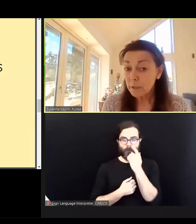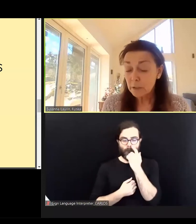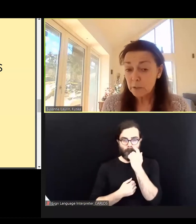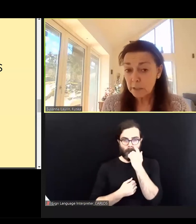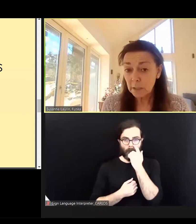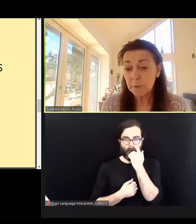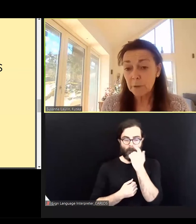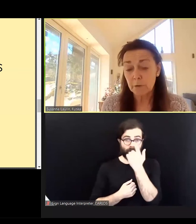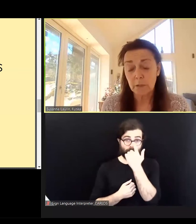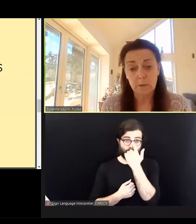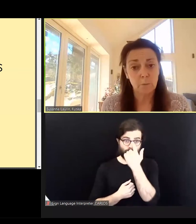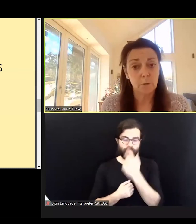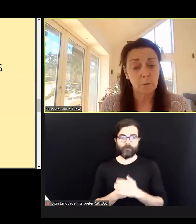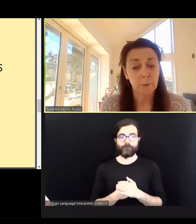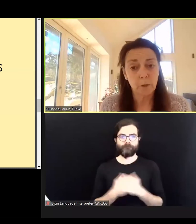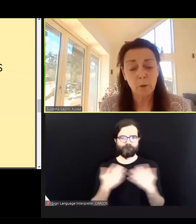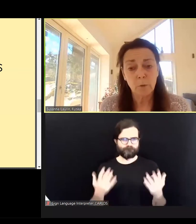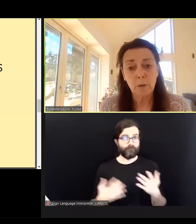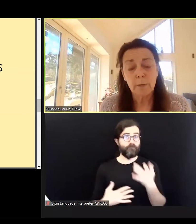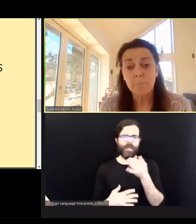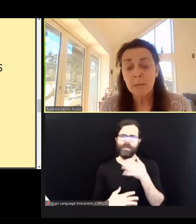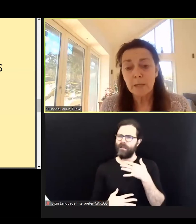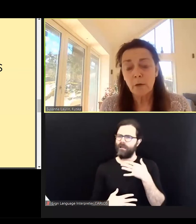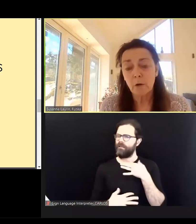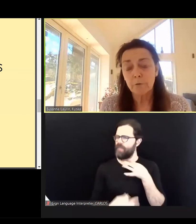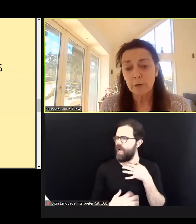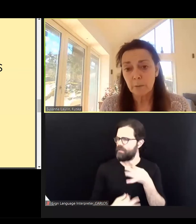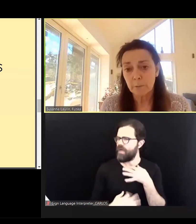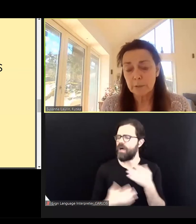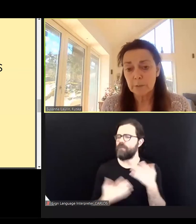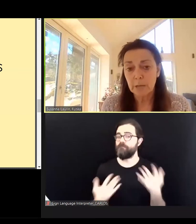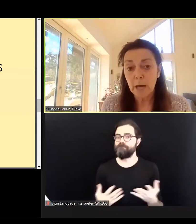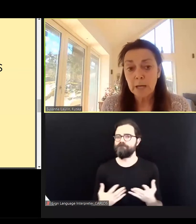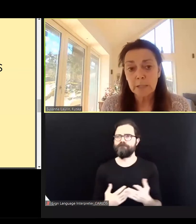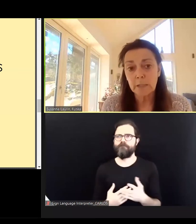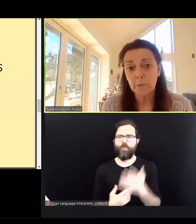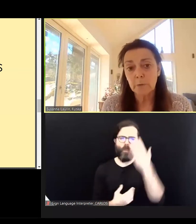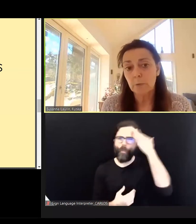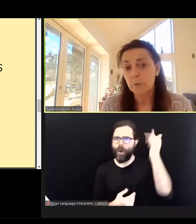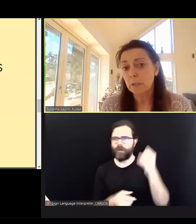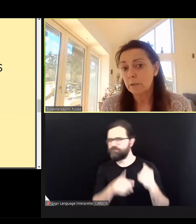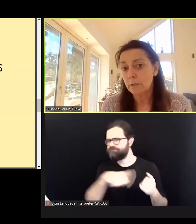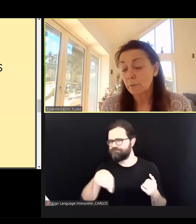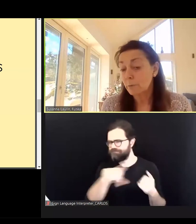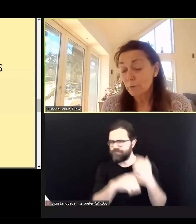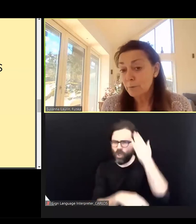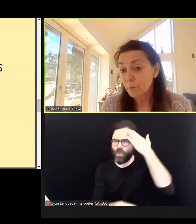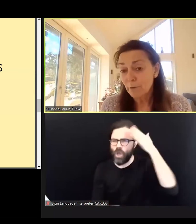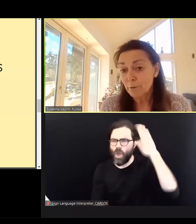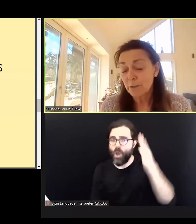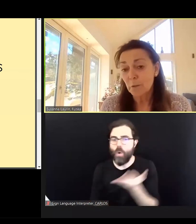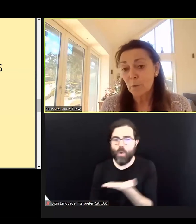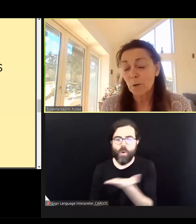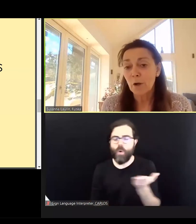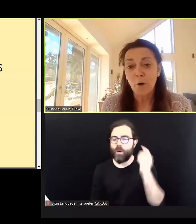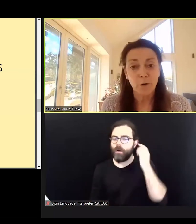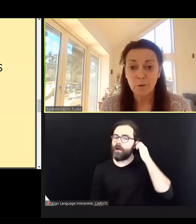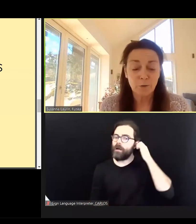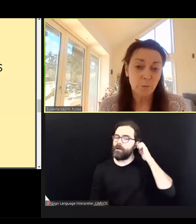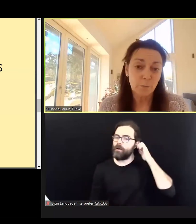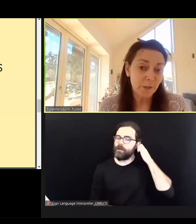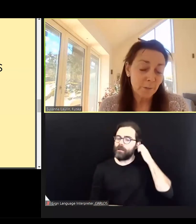systems, smartphones and tablets, ebooks and e-readers are covered by this directive. So that means